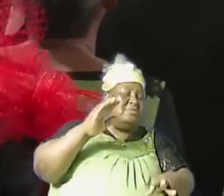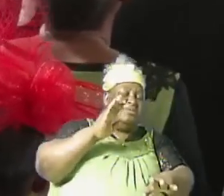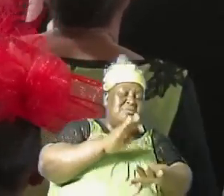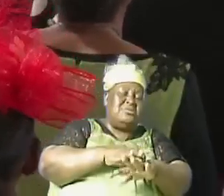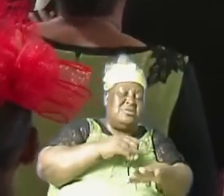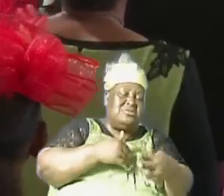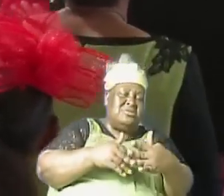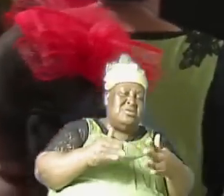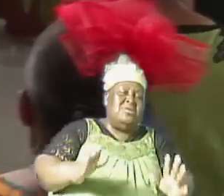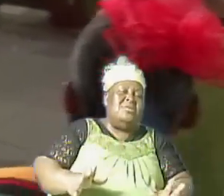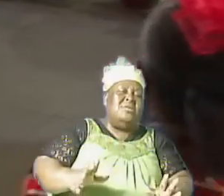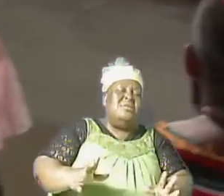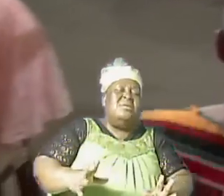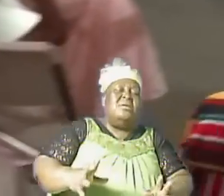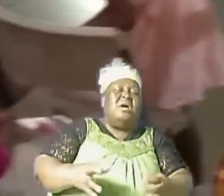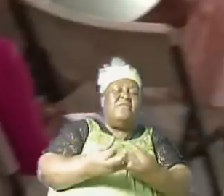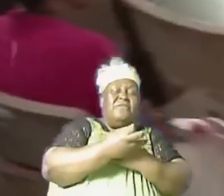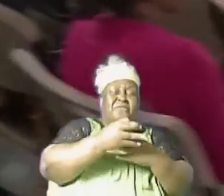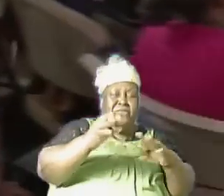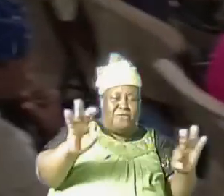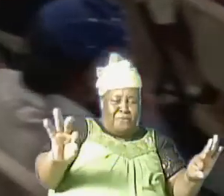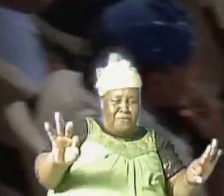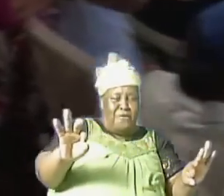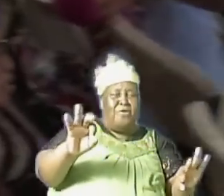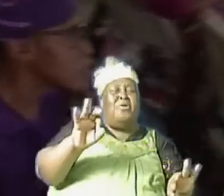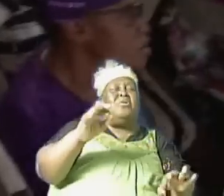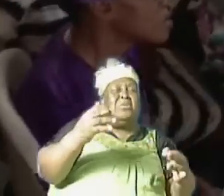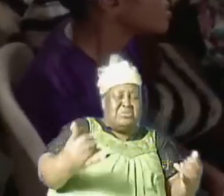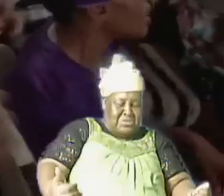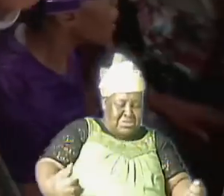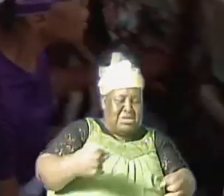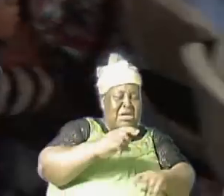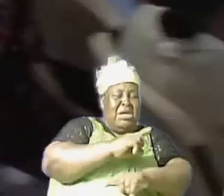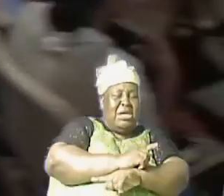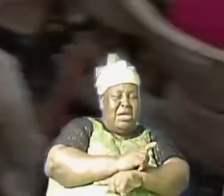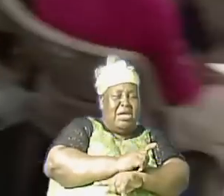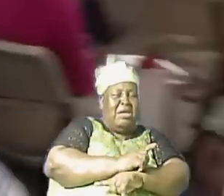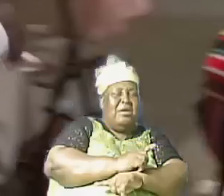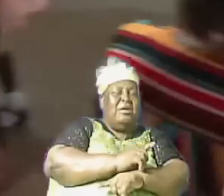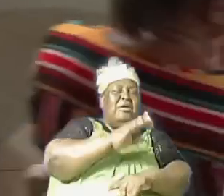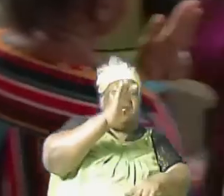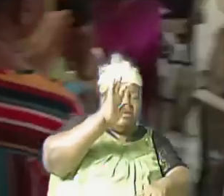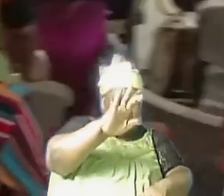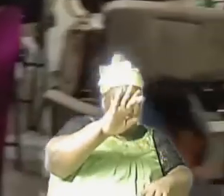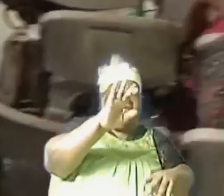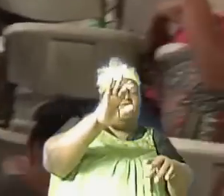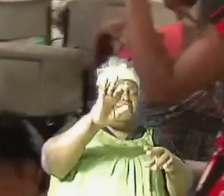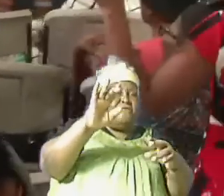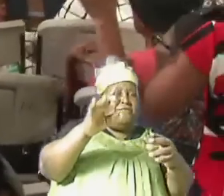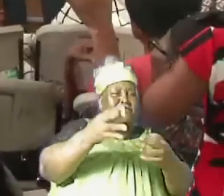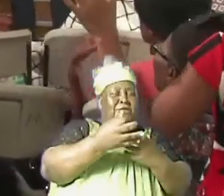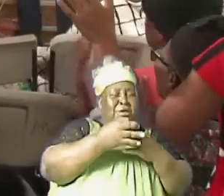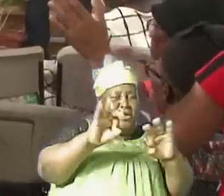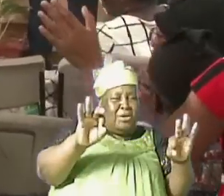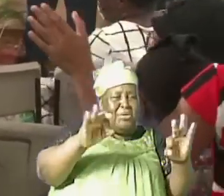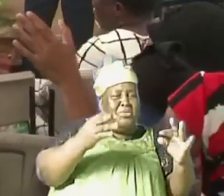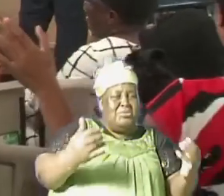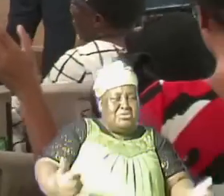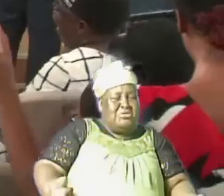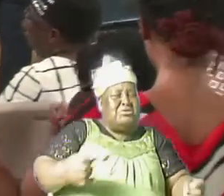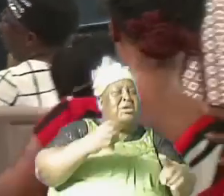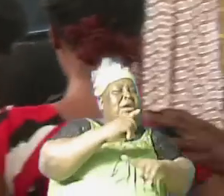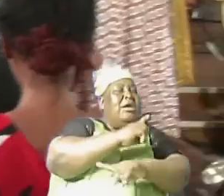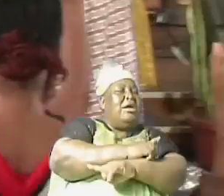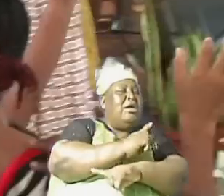your neighbor and said, I loose you today. Touch your neighbor, Lord God Almighty, and said, by